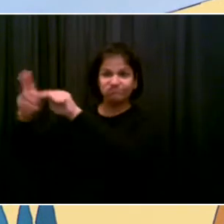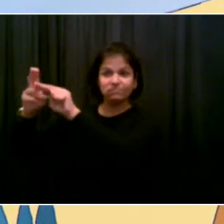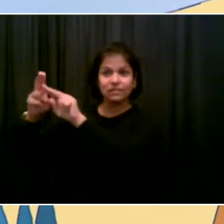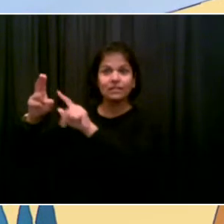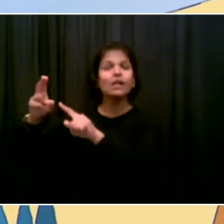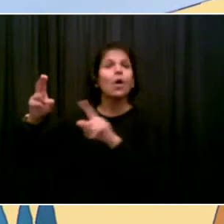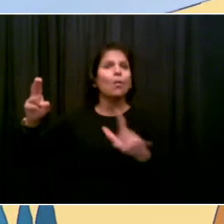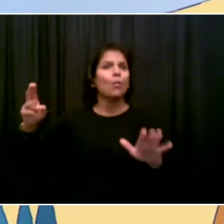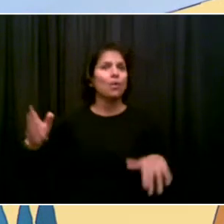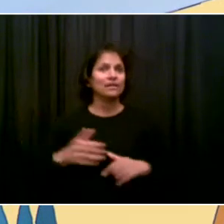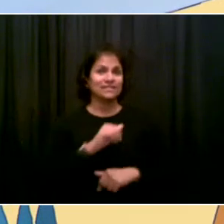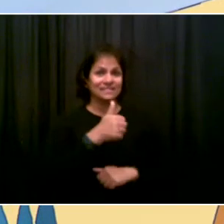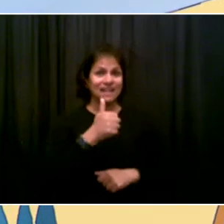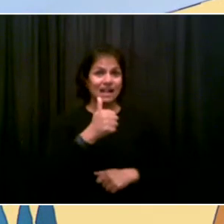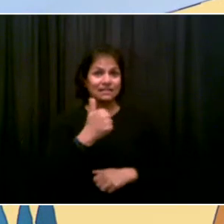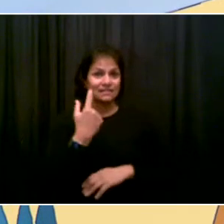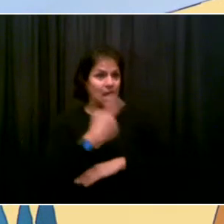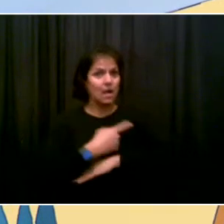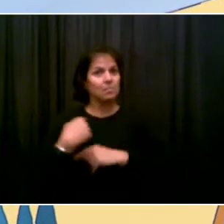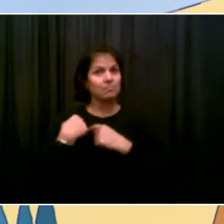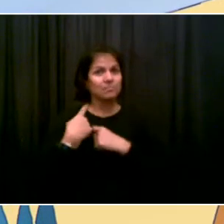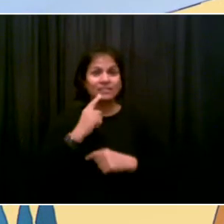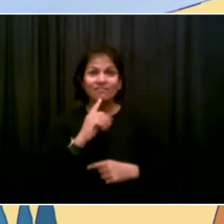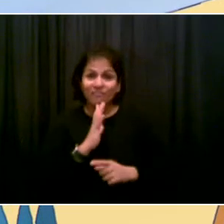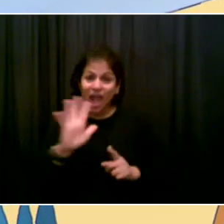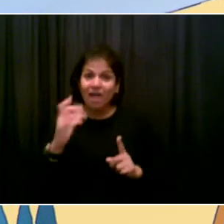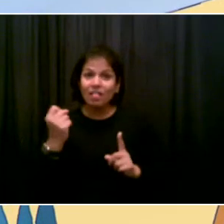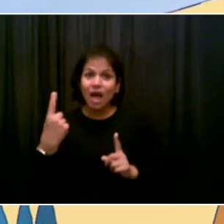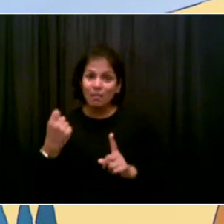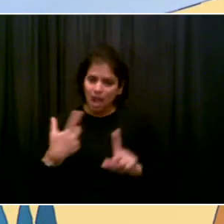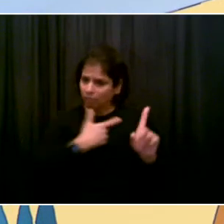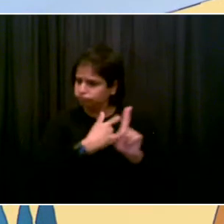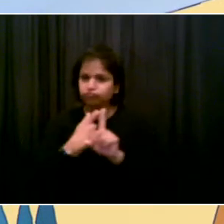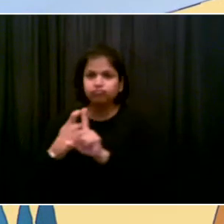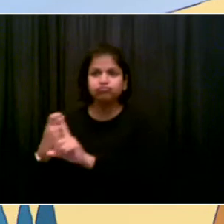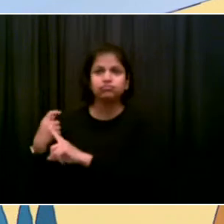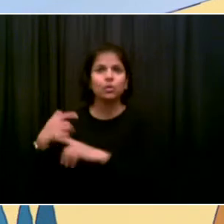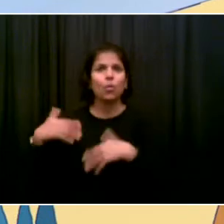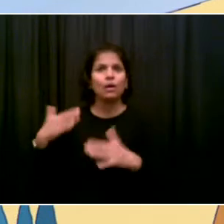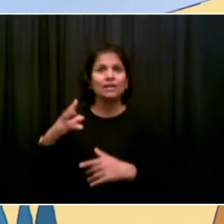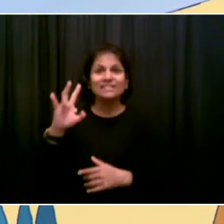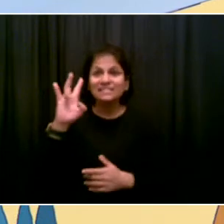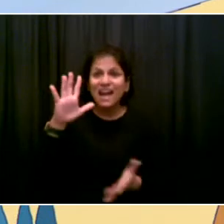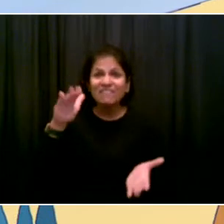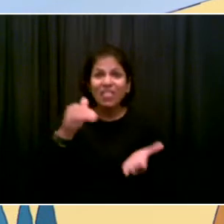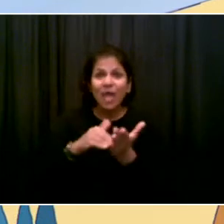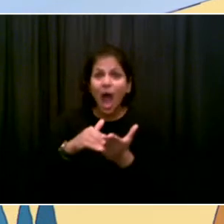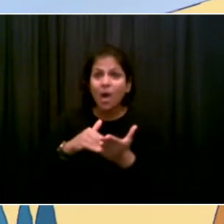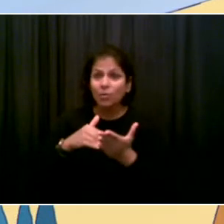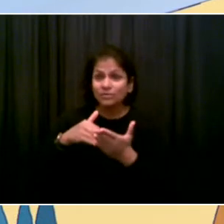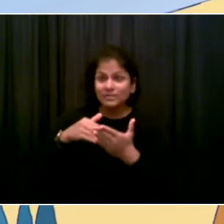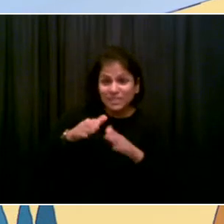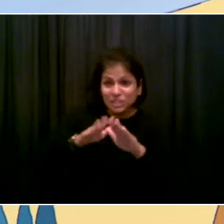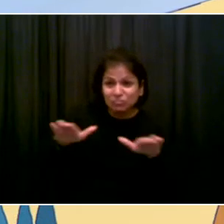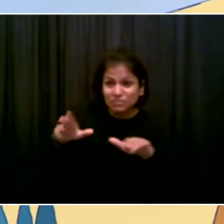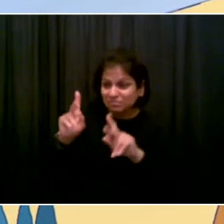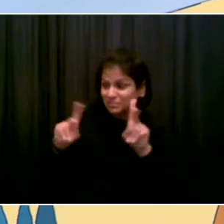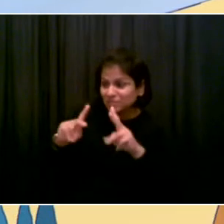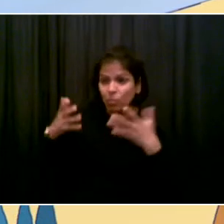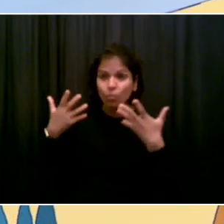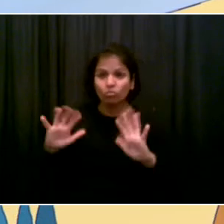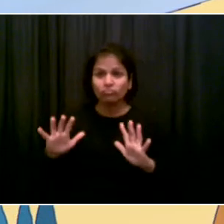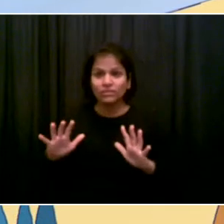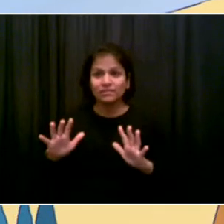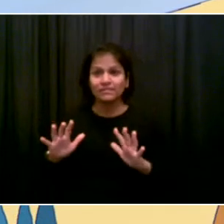youth vaccination effort that's reached almost 75,000 5 to 11-year-olds. We see constant efforts because of